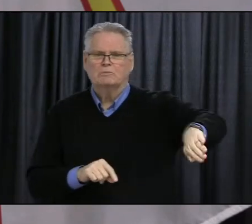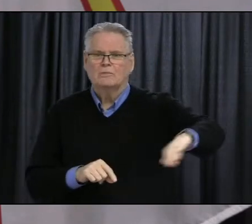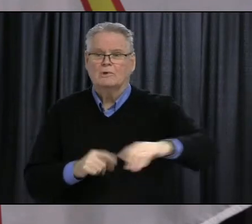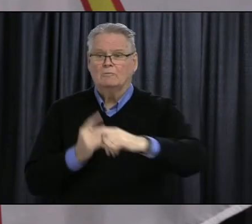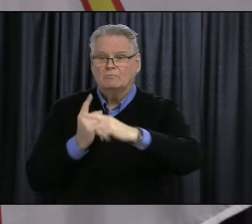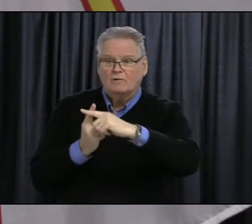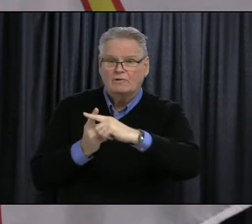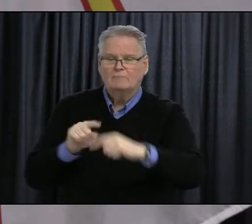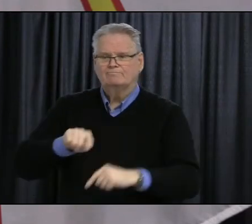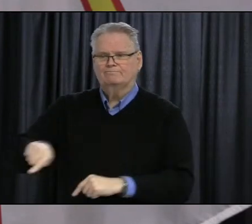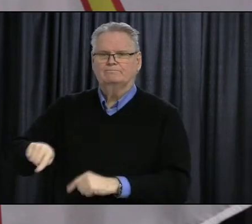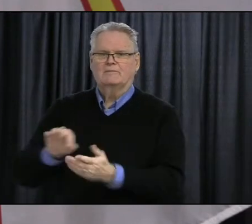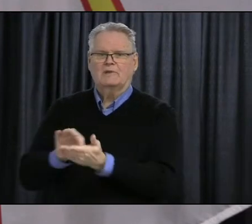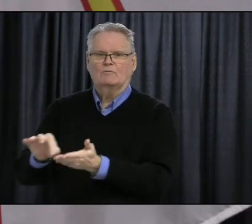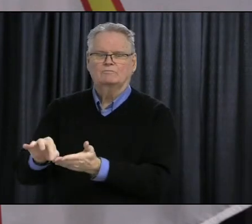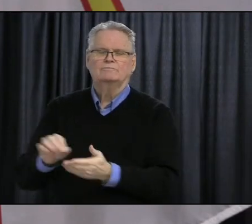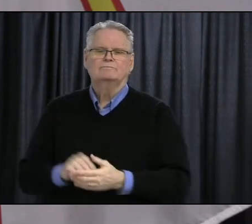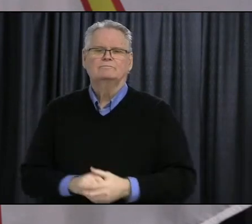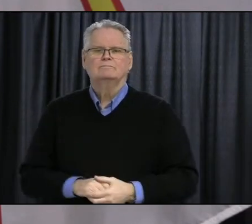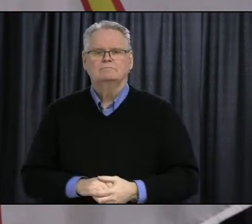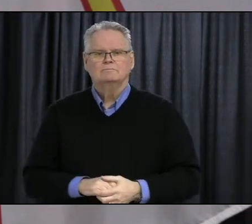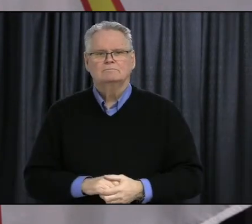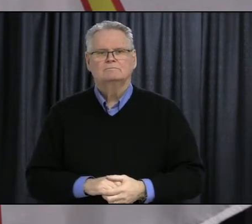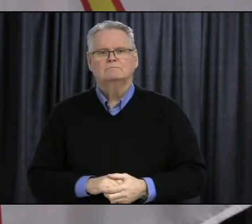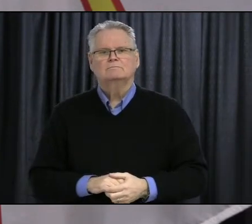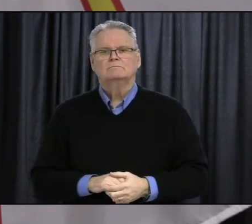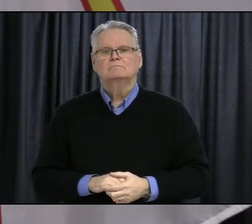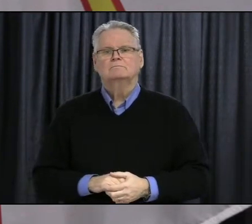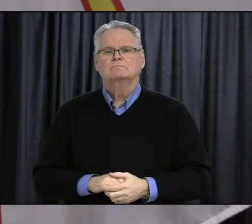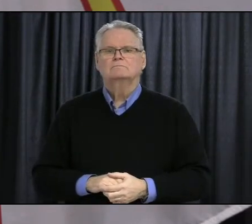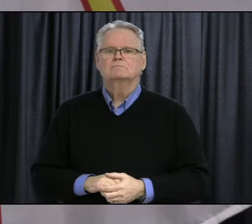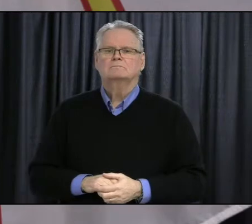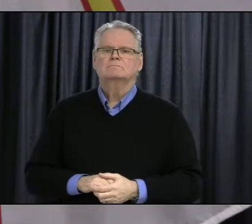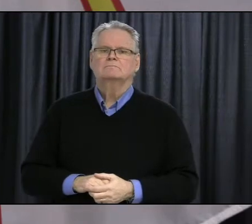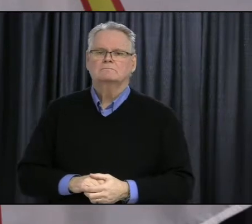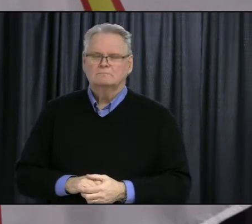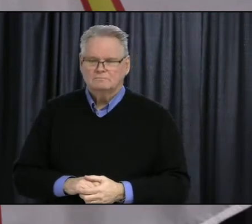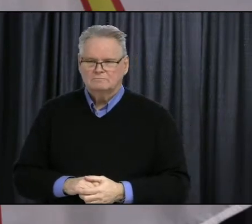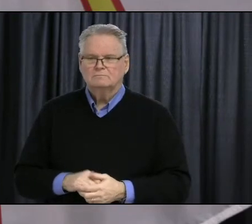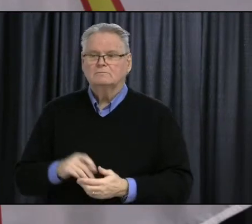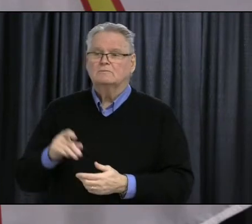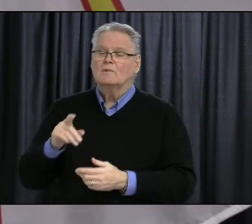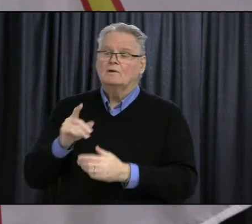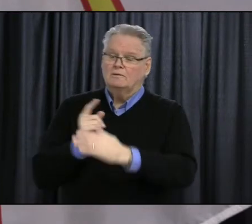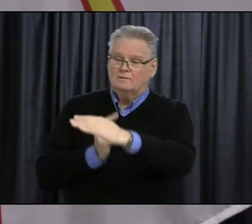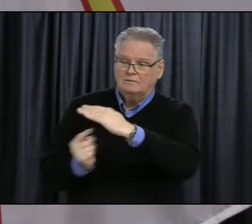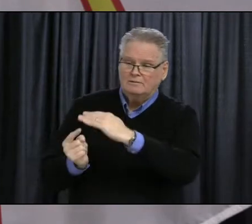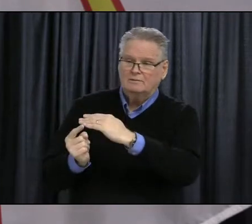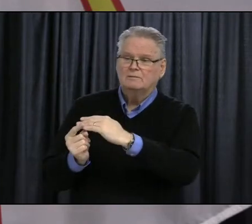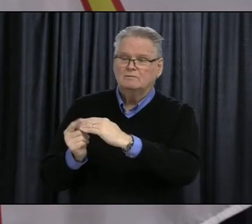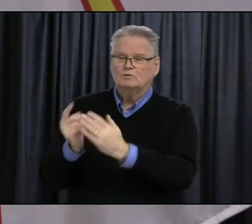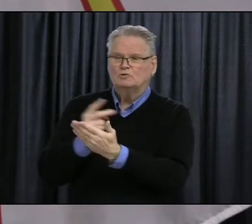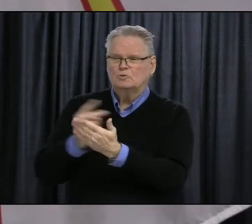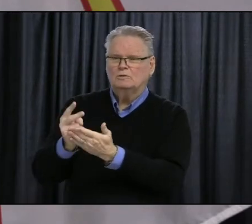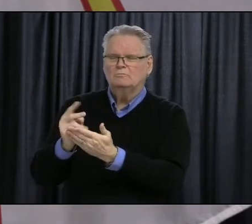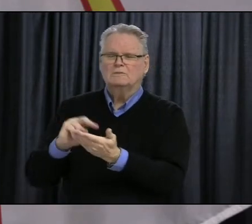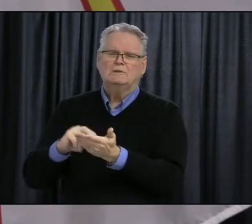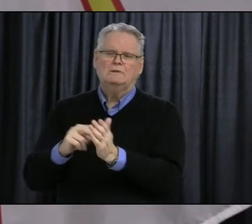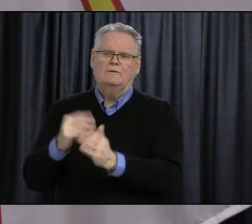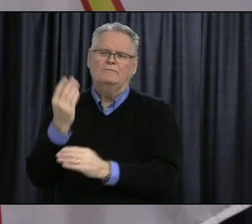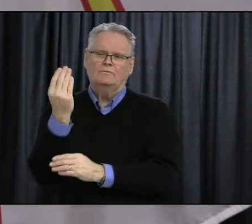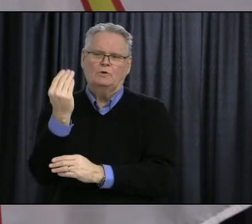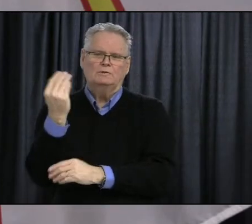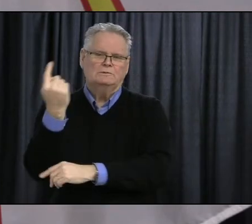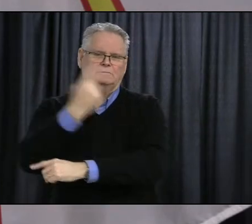days. But if the person is further back and further removed from the case and we're looking for source exposure,